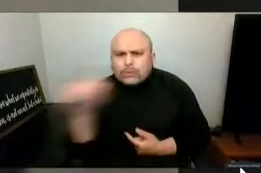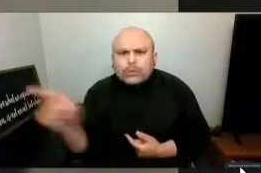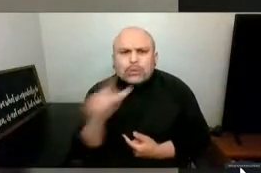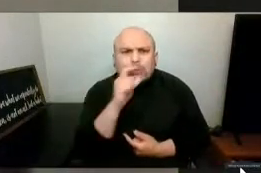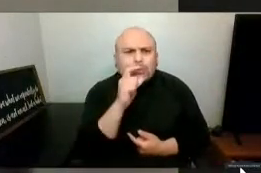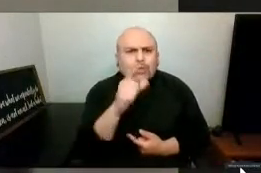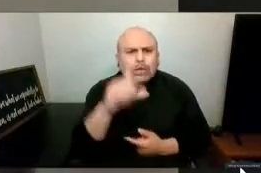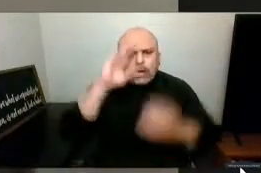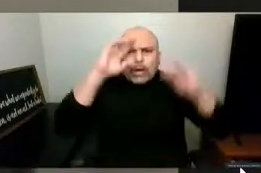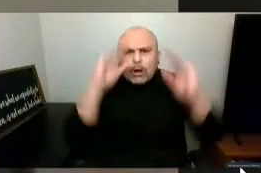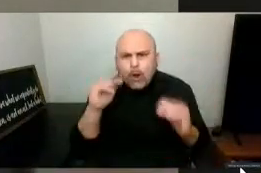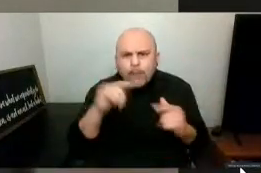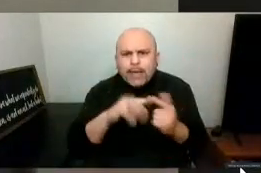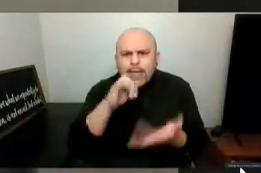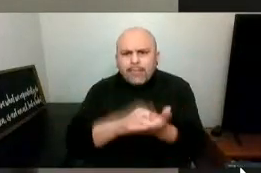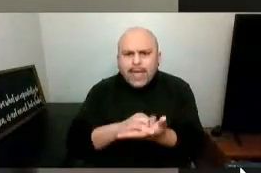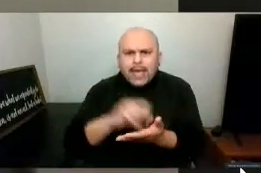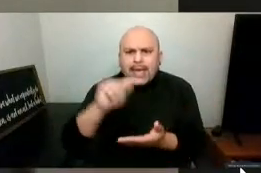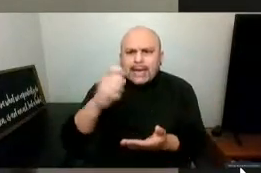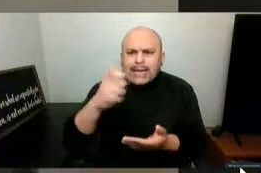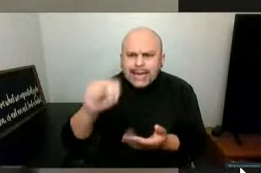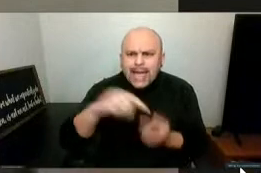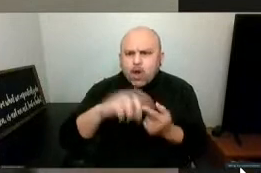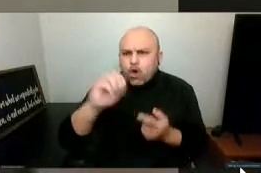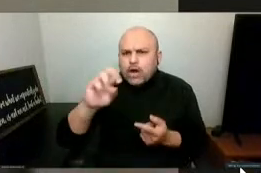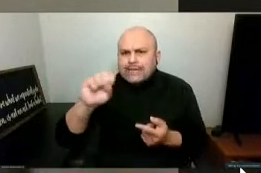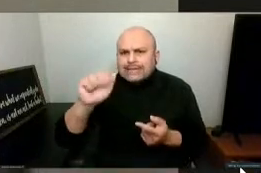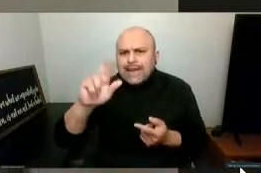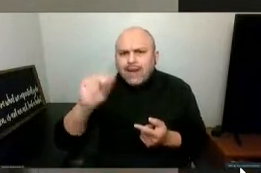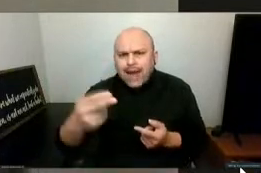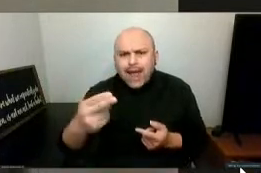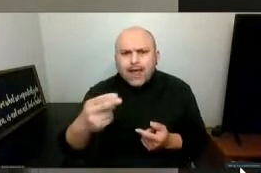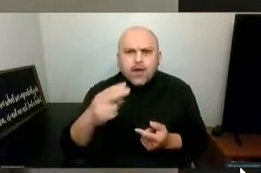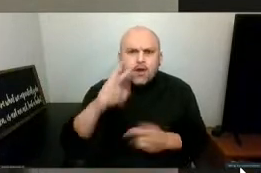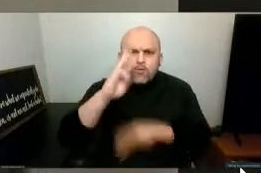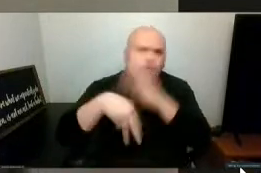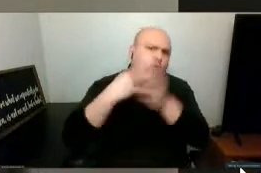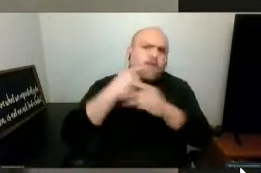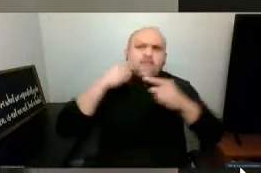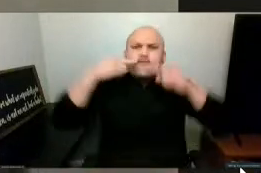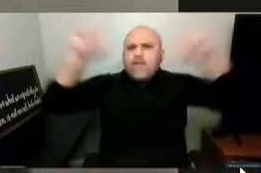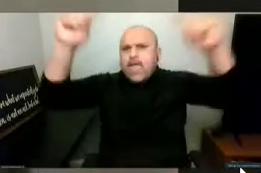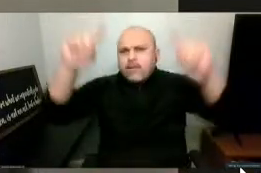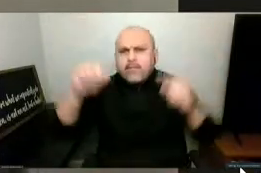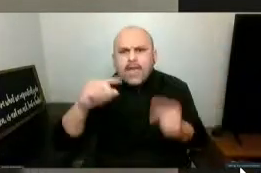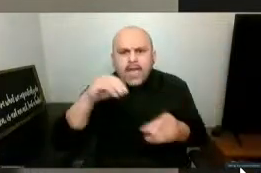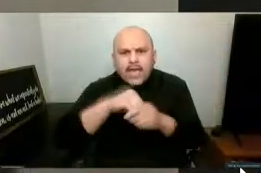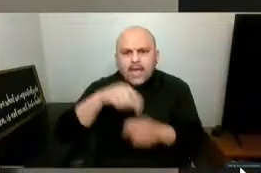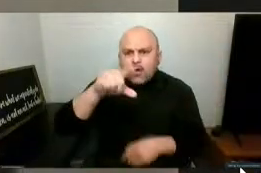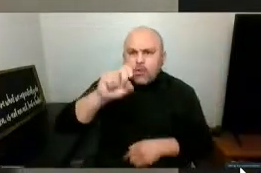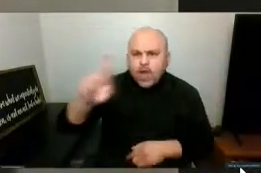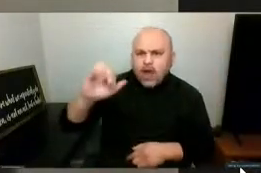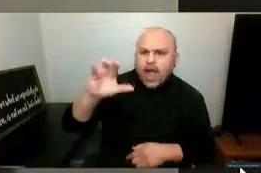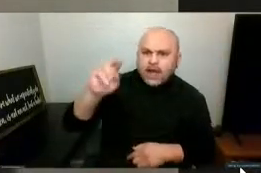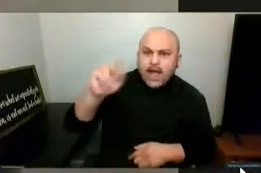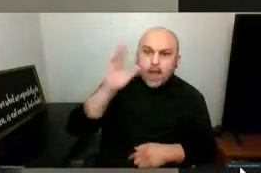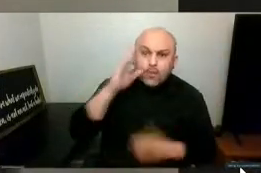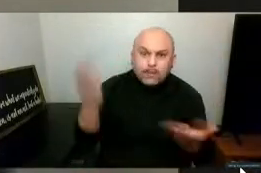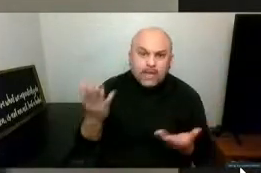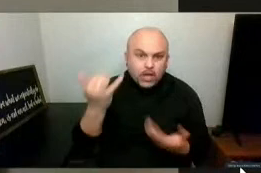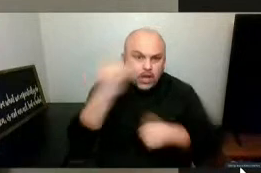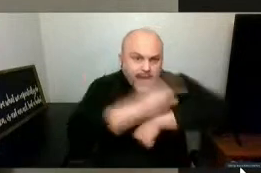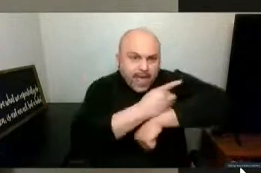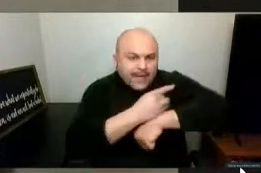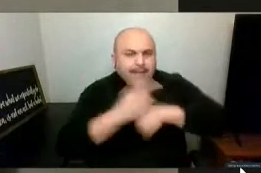that Tegan or Sarah, the world famous pop stars and queer icons, would be here today. But I